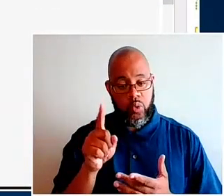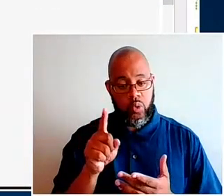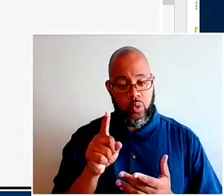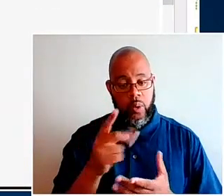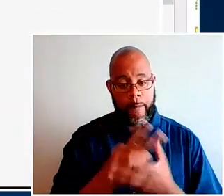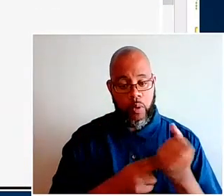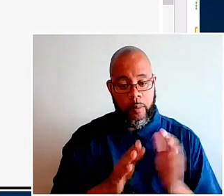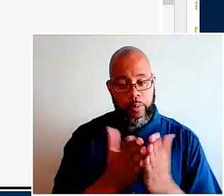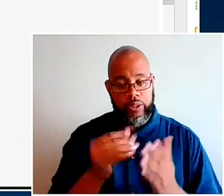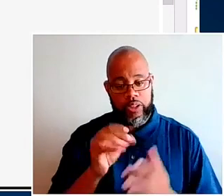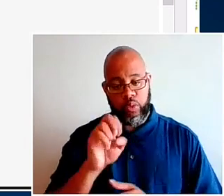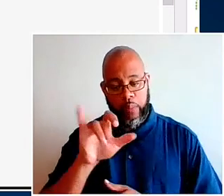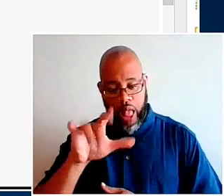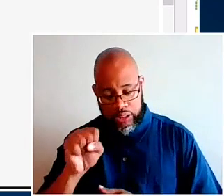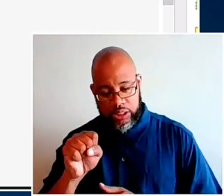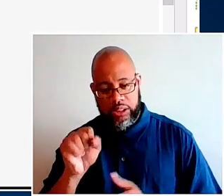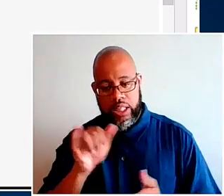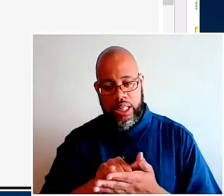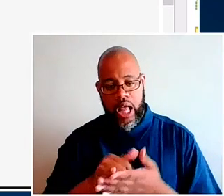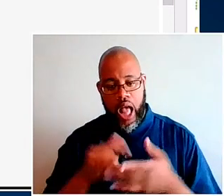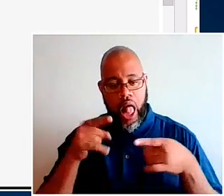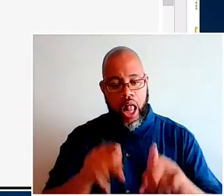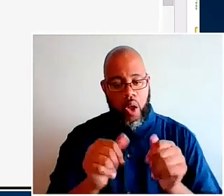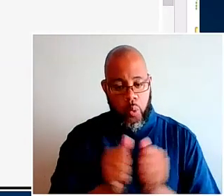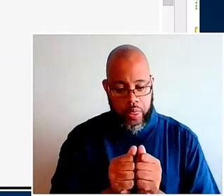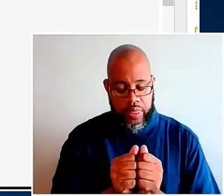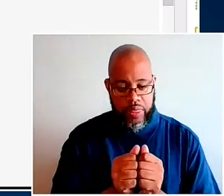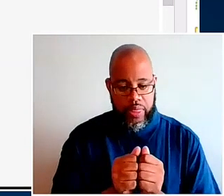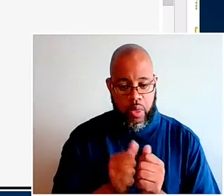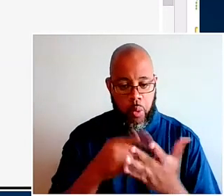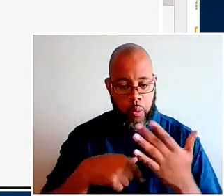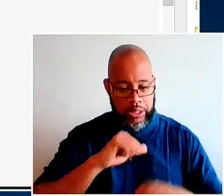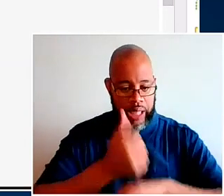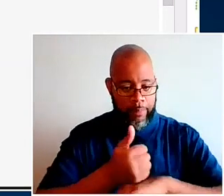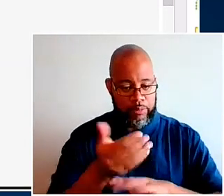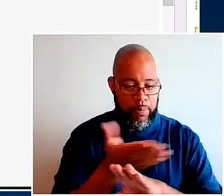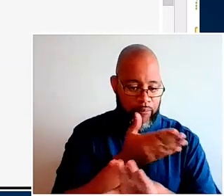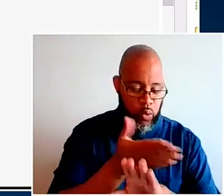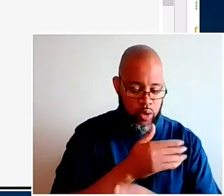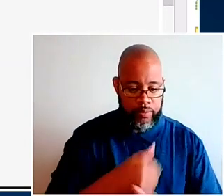simply align with what we established earlier.